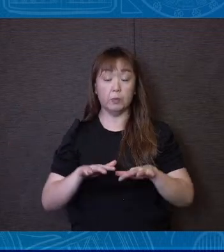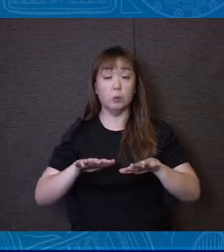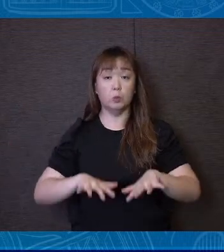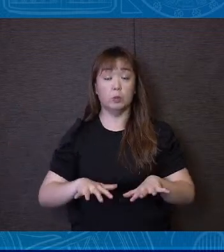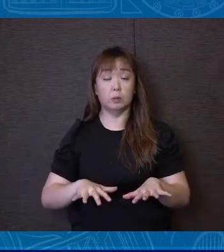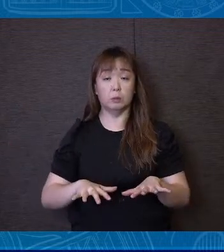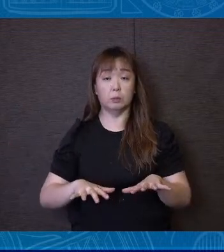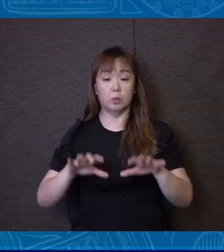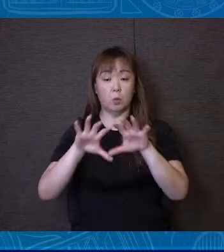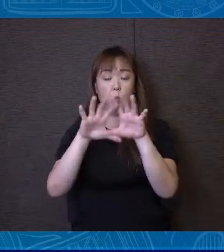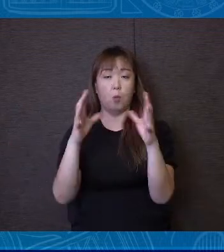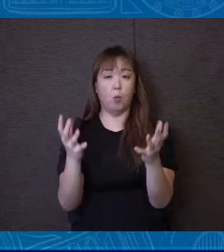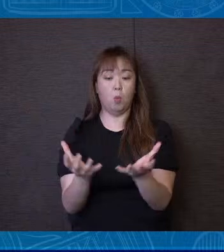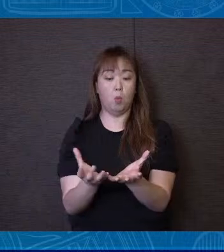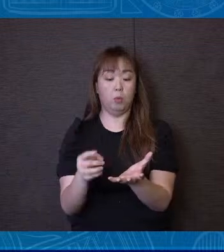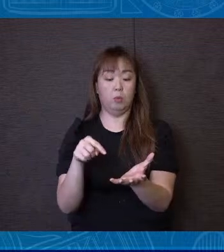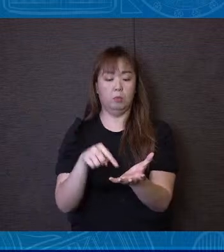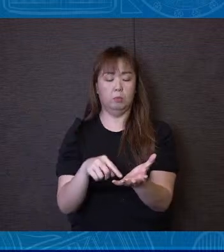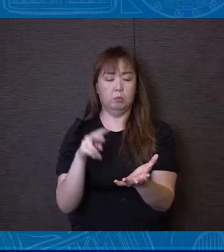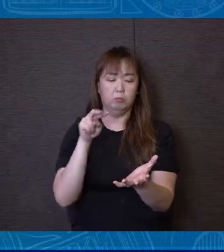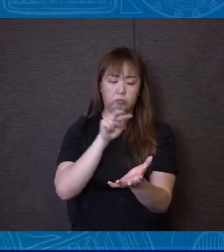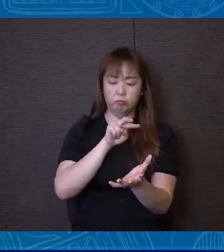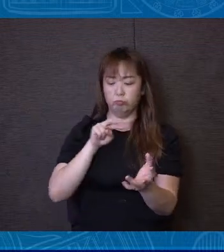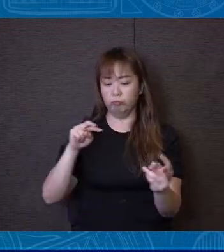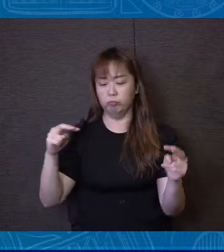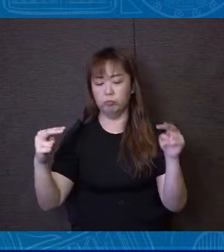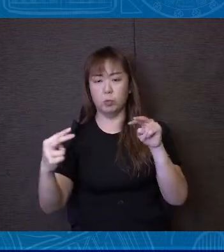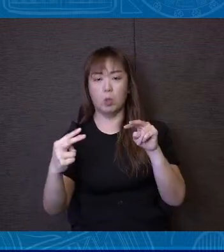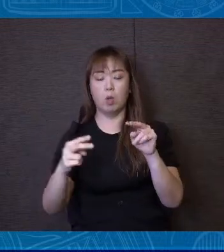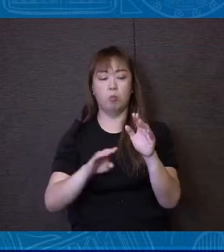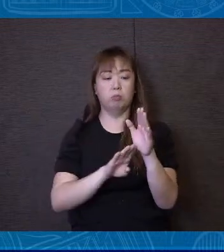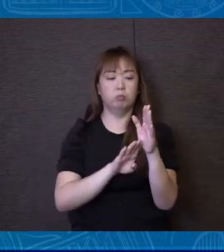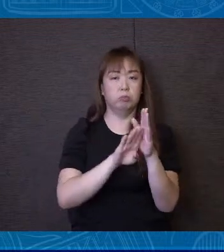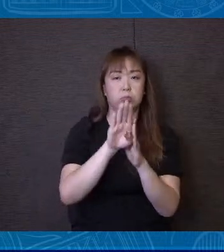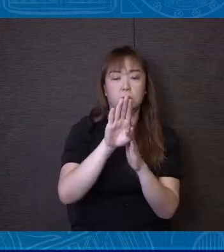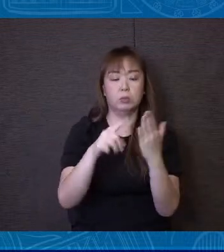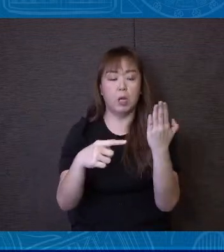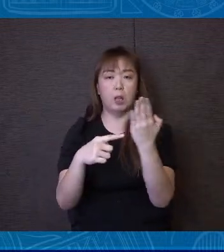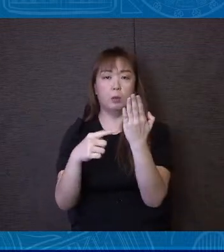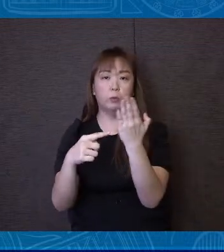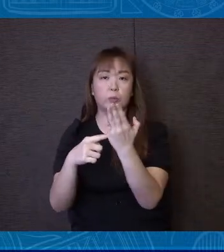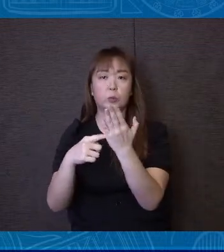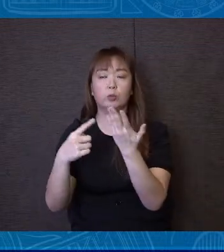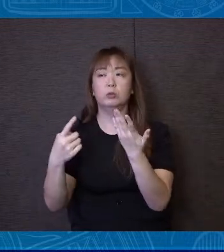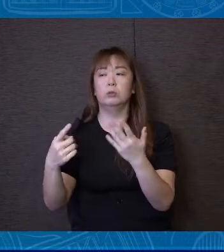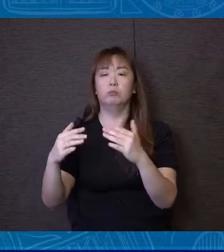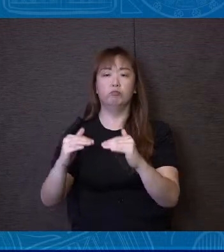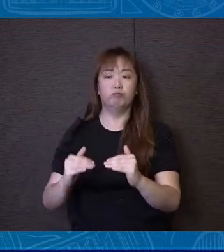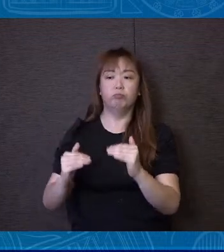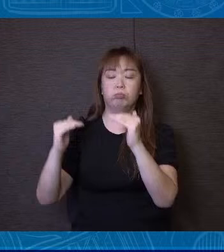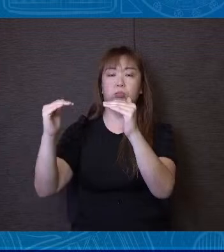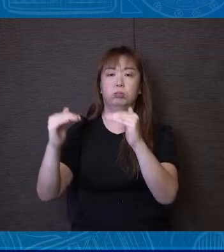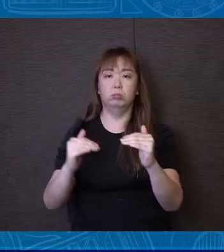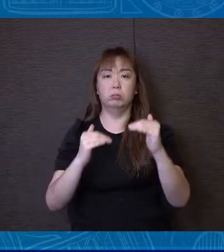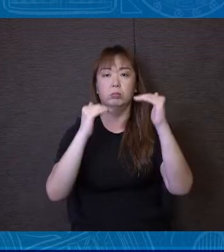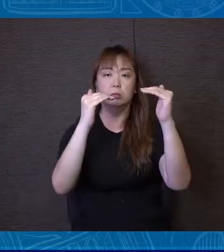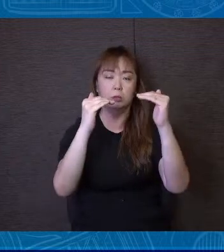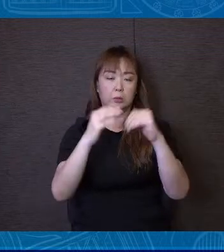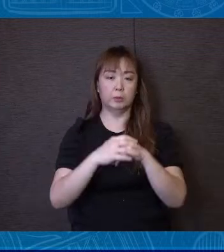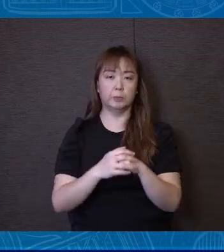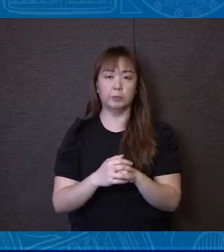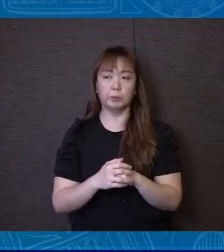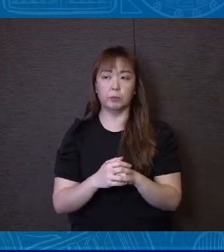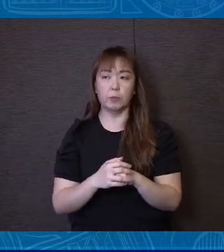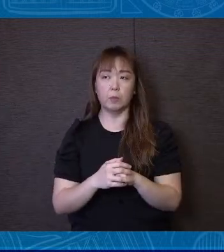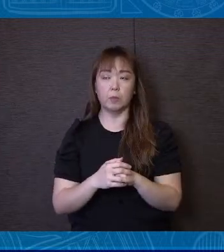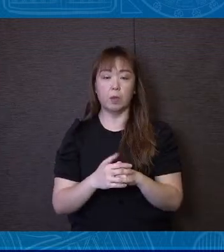world where we see incredible growth in digital networks and services. So many more channels exist,